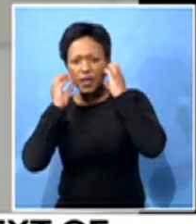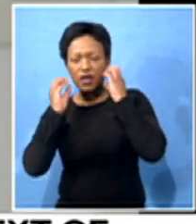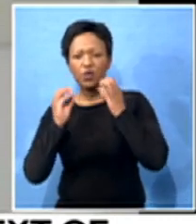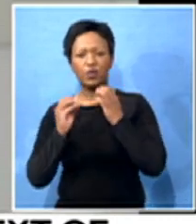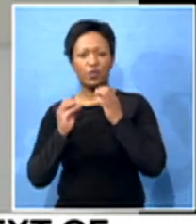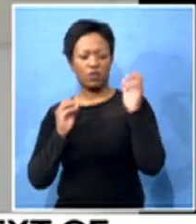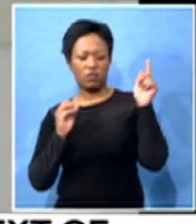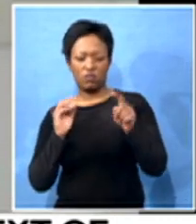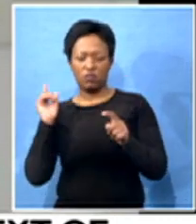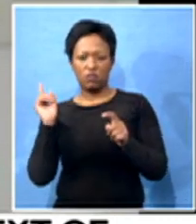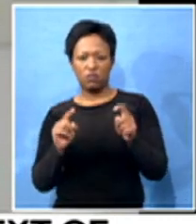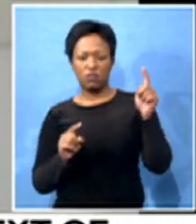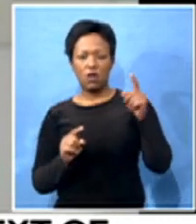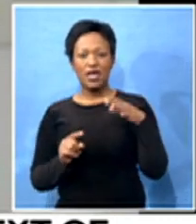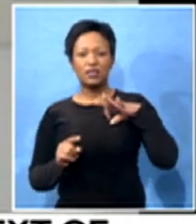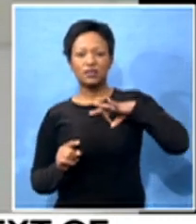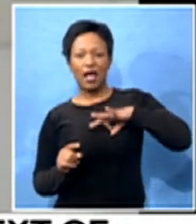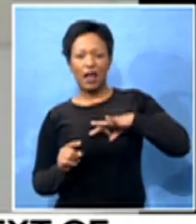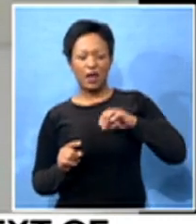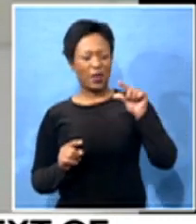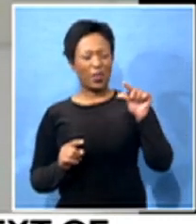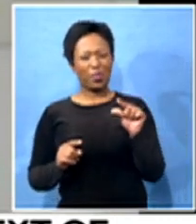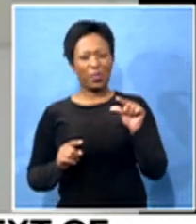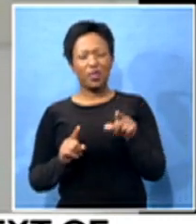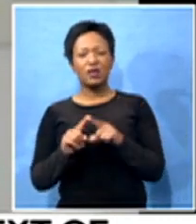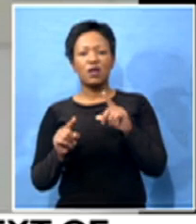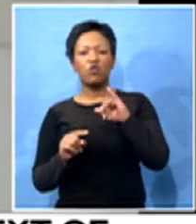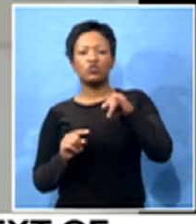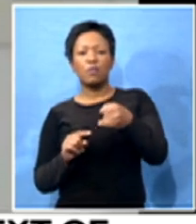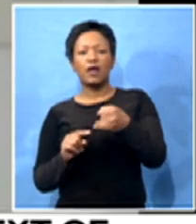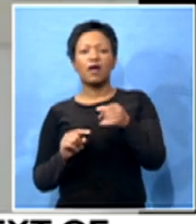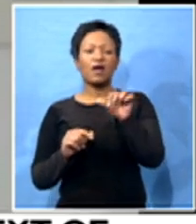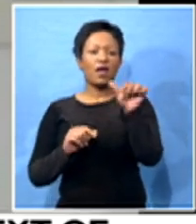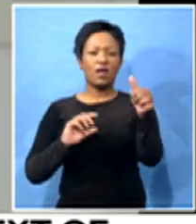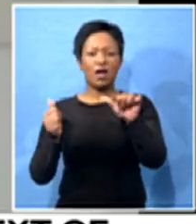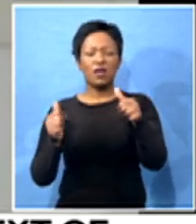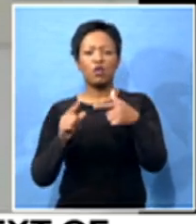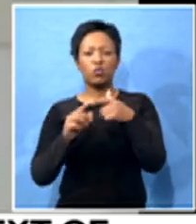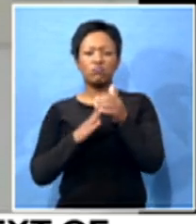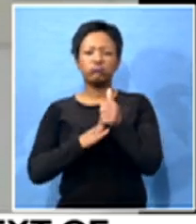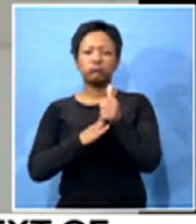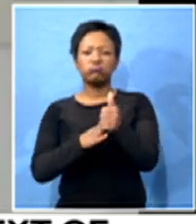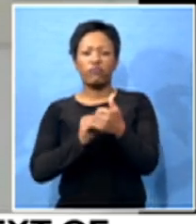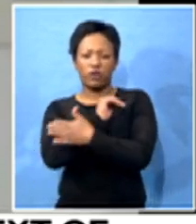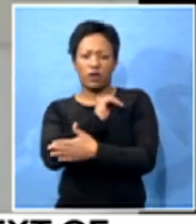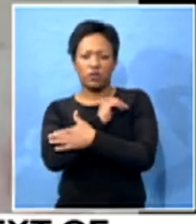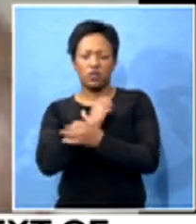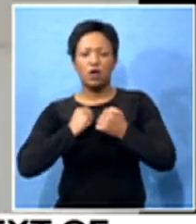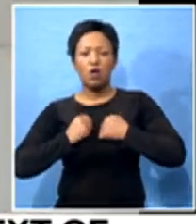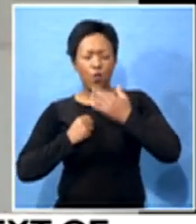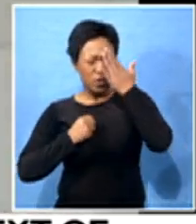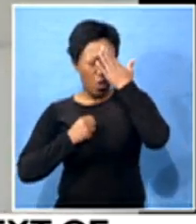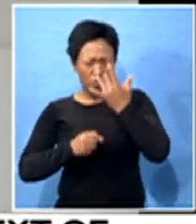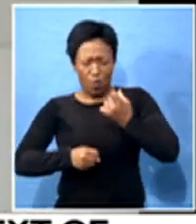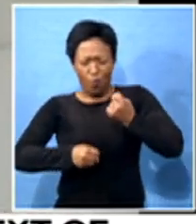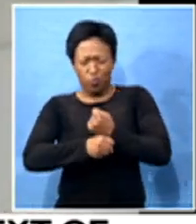was low wages that drove the development of Joburg and the capitals of our country. So we know it's labor intensive.